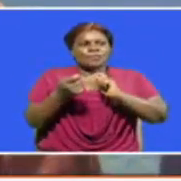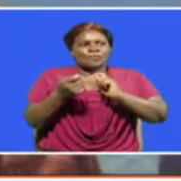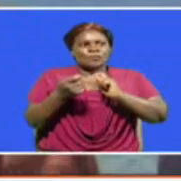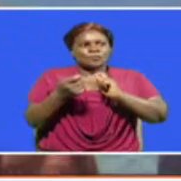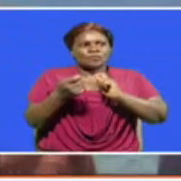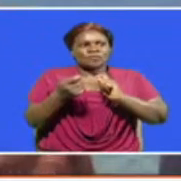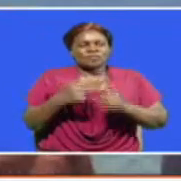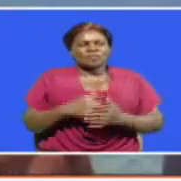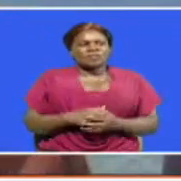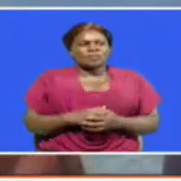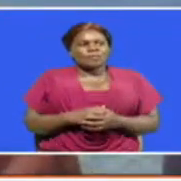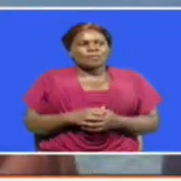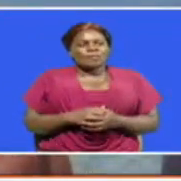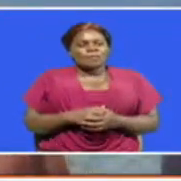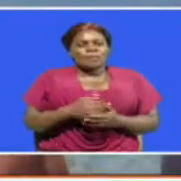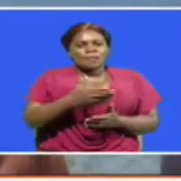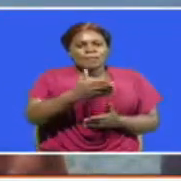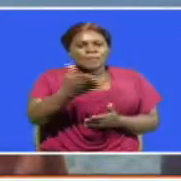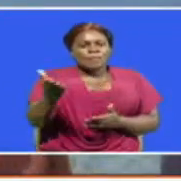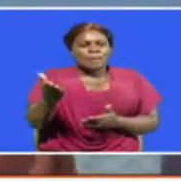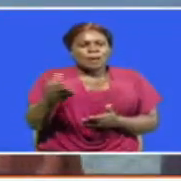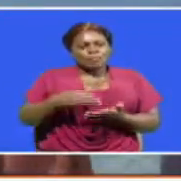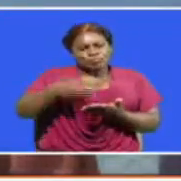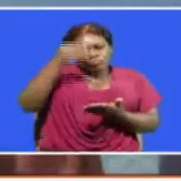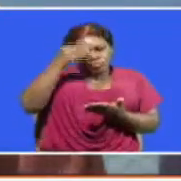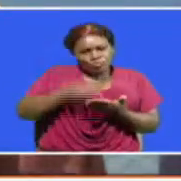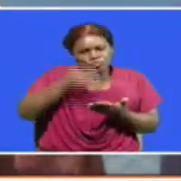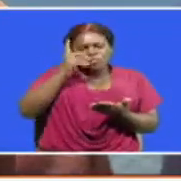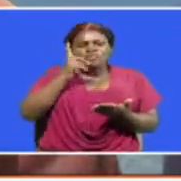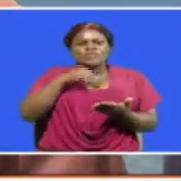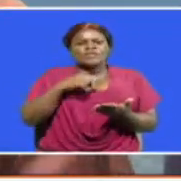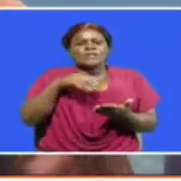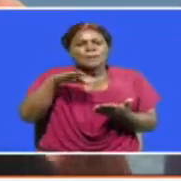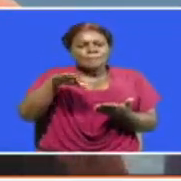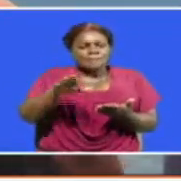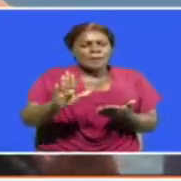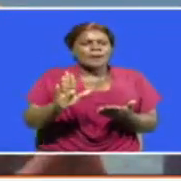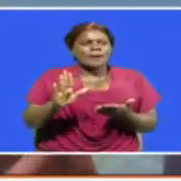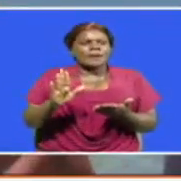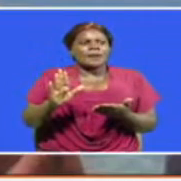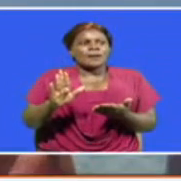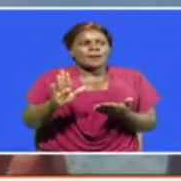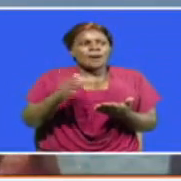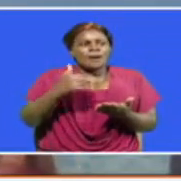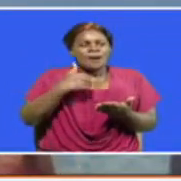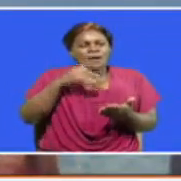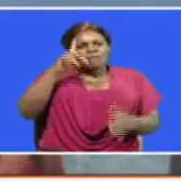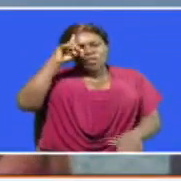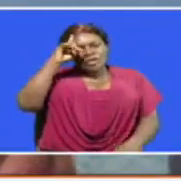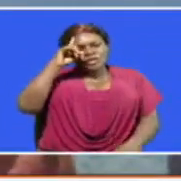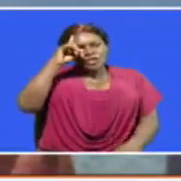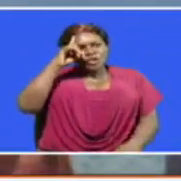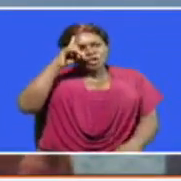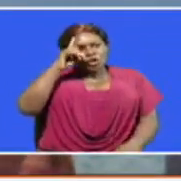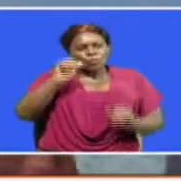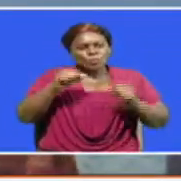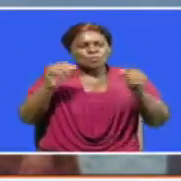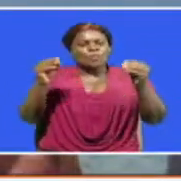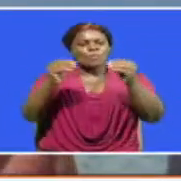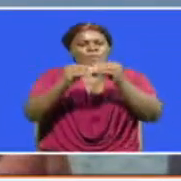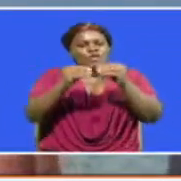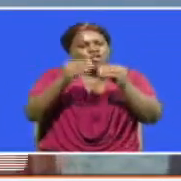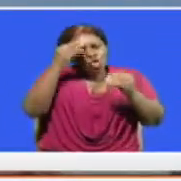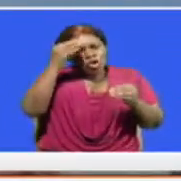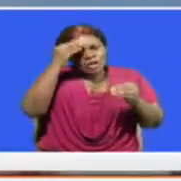hapa awali, hawa kukua wamesoma, na walikuwa na indigenous knowledge ile wanaweza kukaa